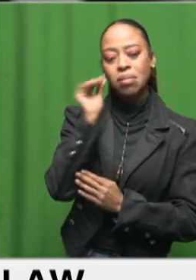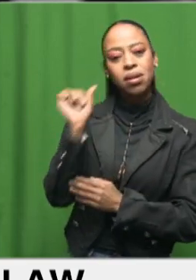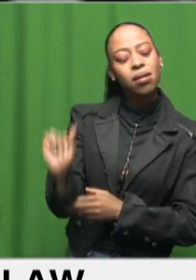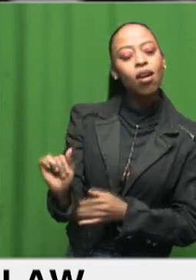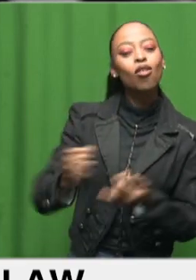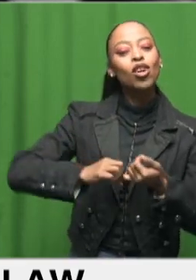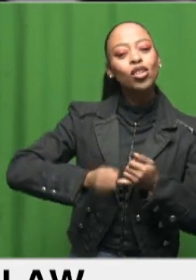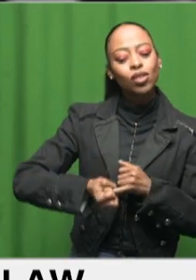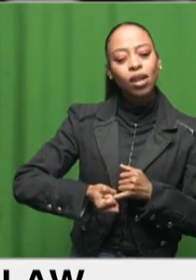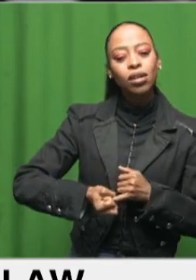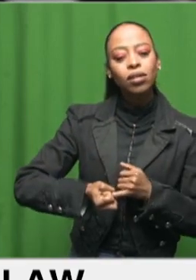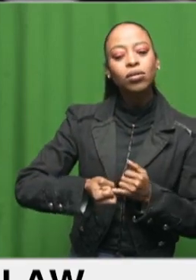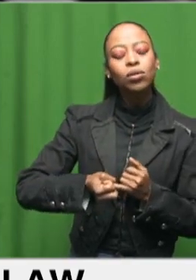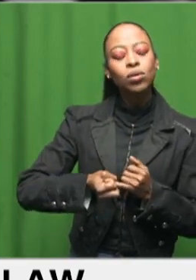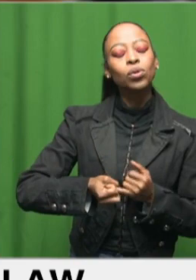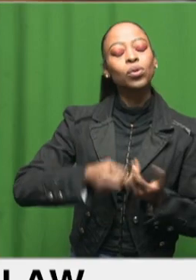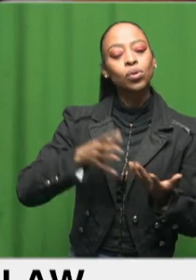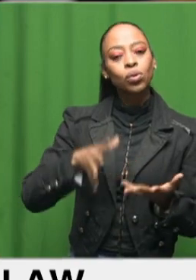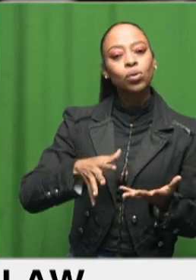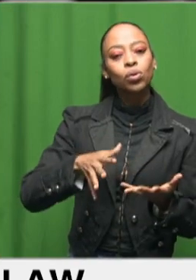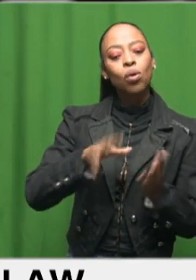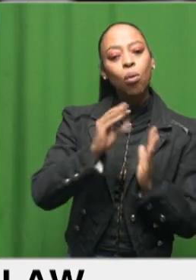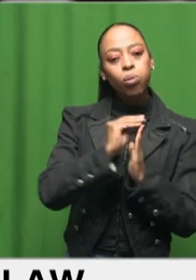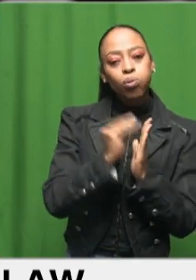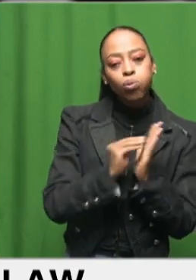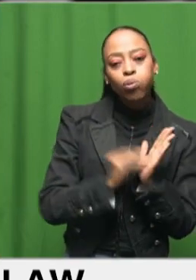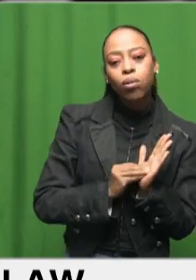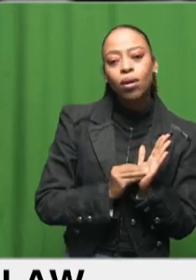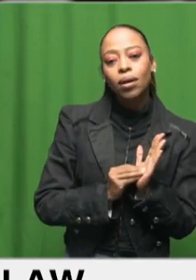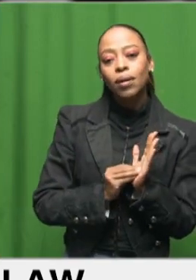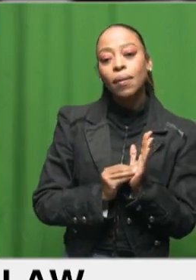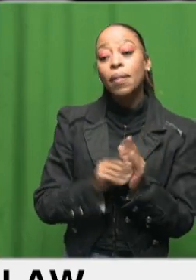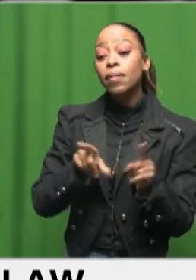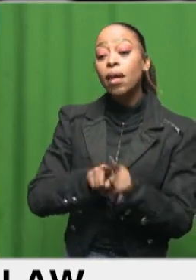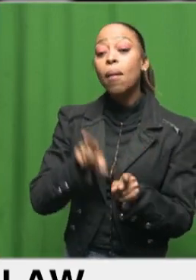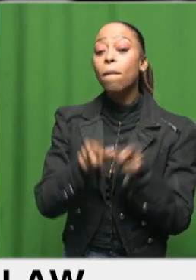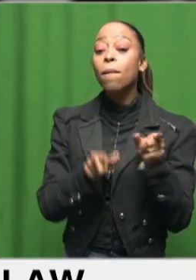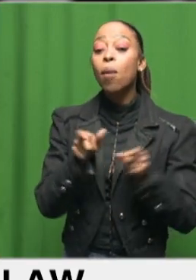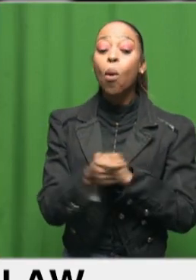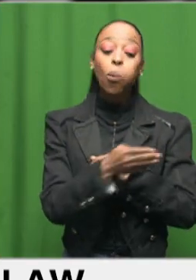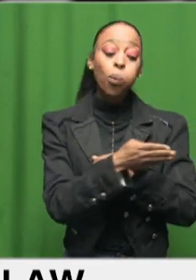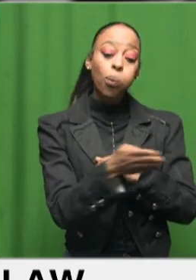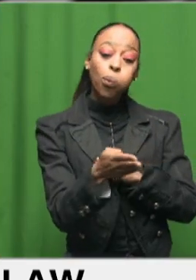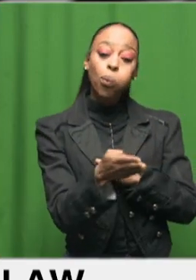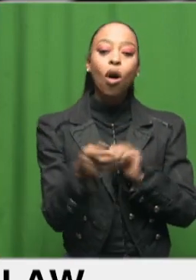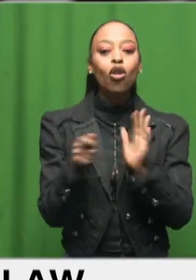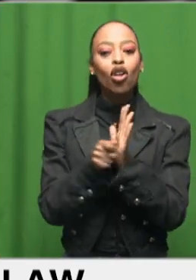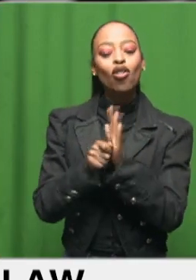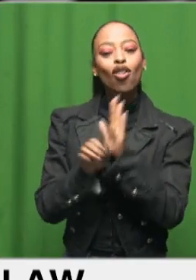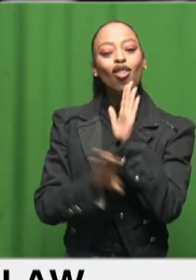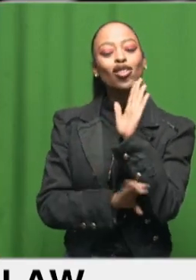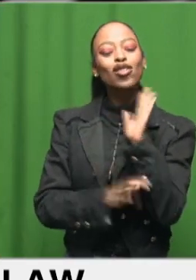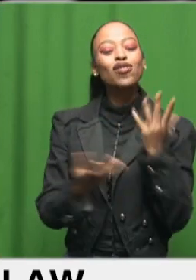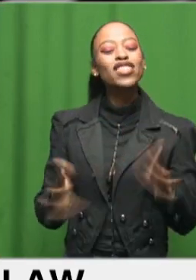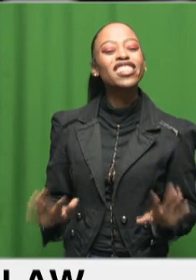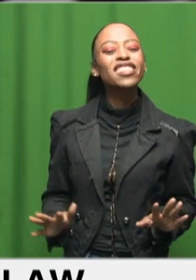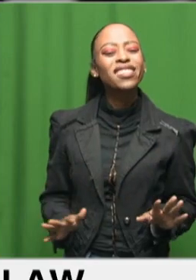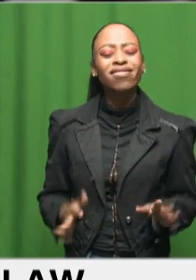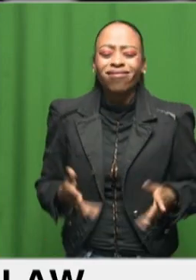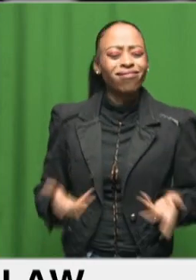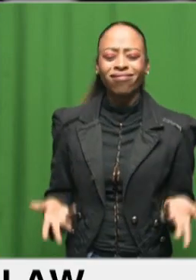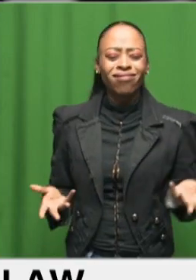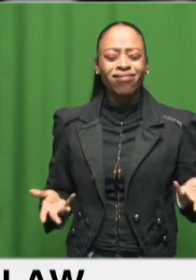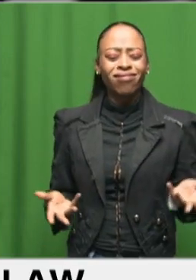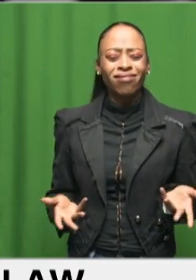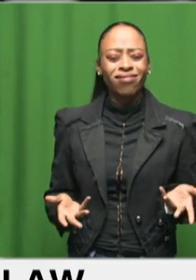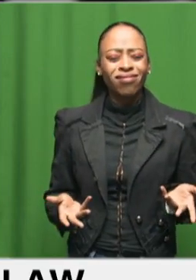actually encapsulate here. Because, again, the people sitting here, the people who wrote the Constitution, some of them, those